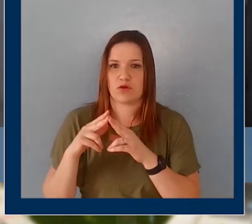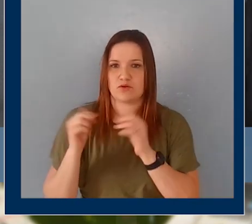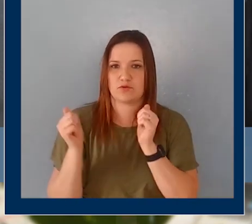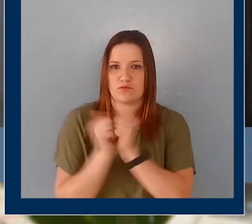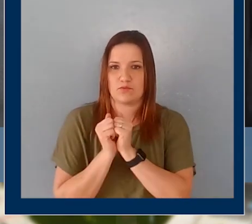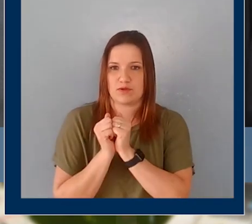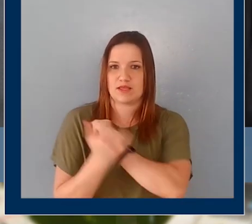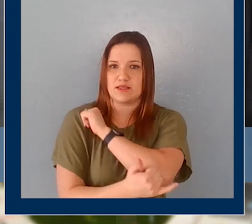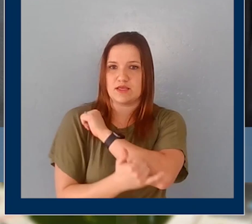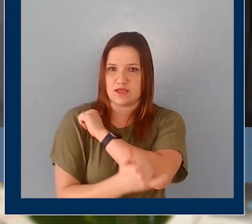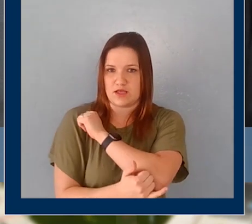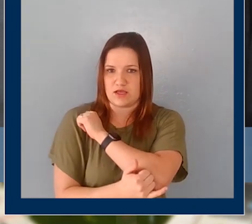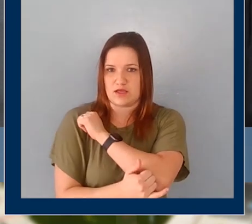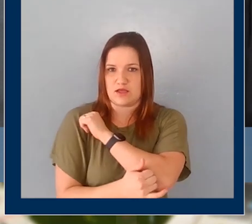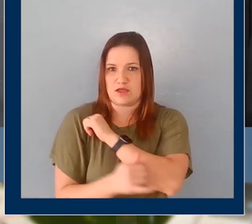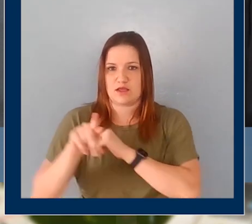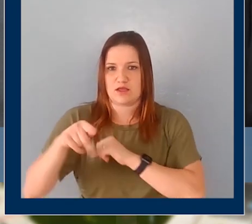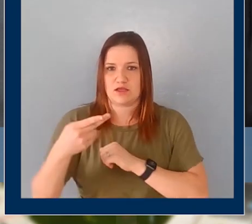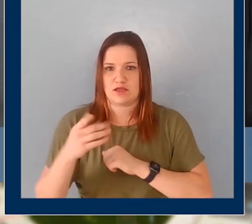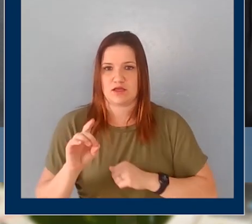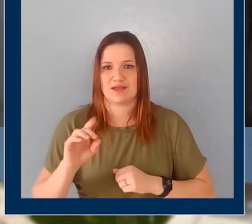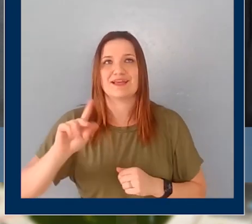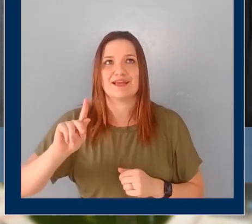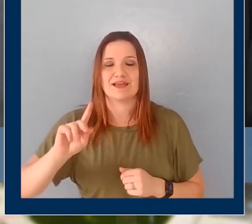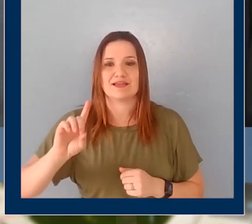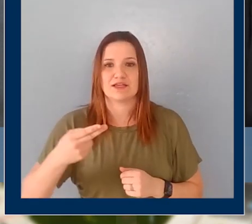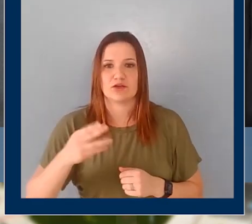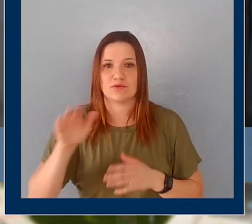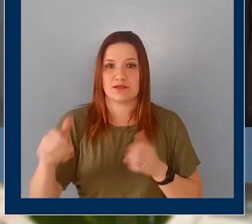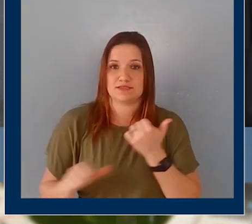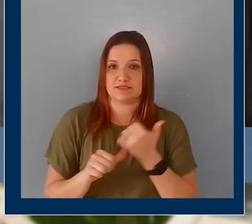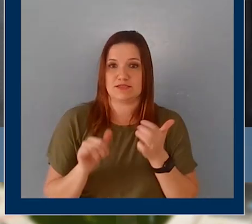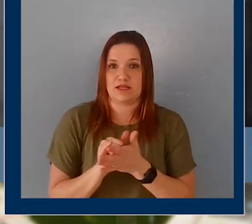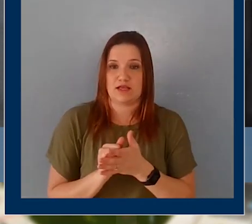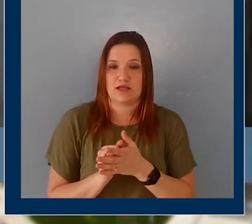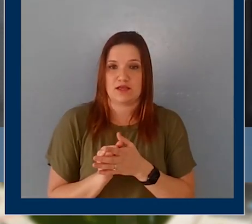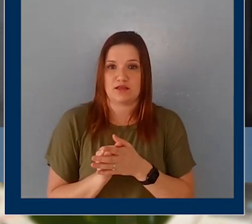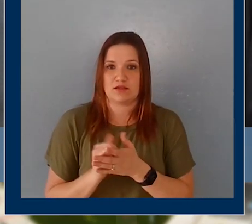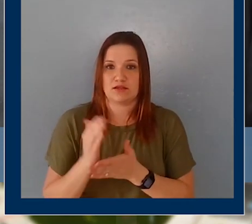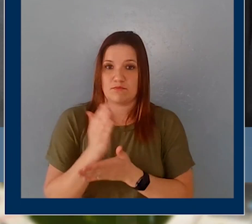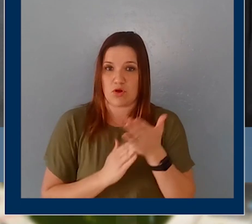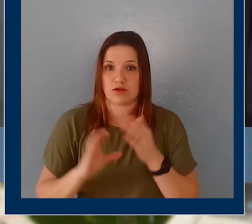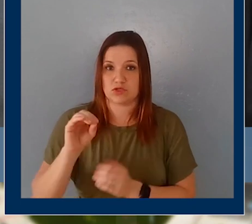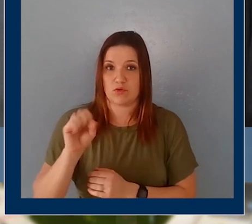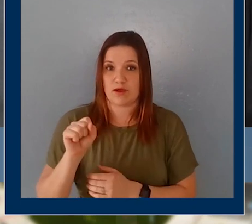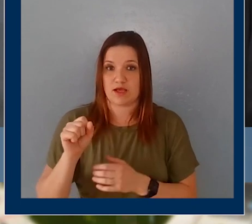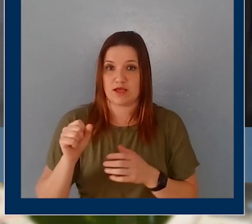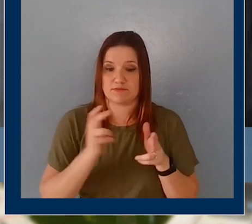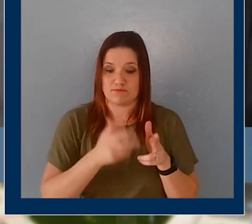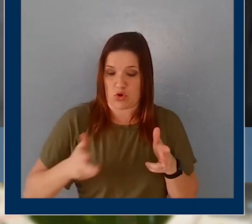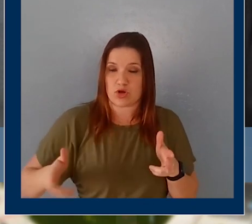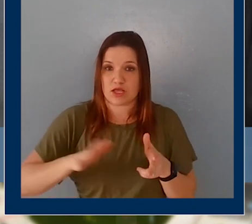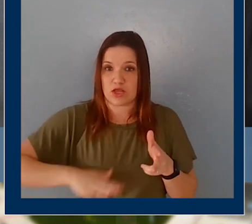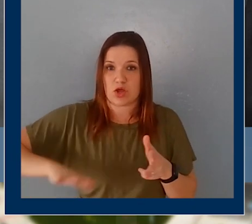January 20th, they, in partnership with the county and Quia Delta, will be assisting in that.